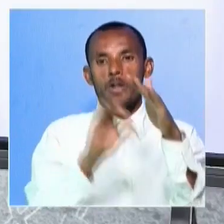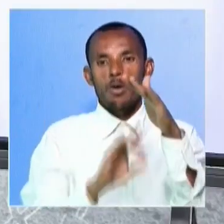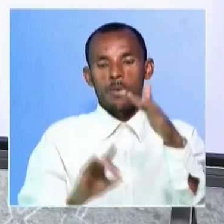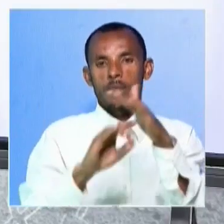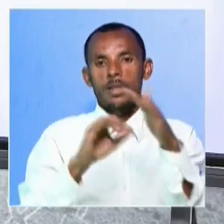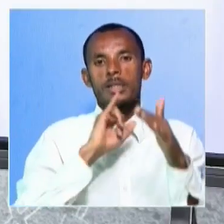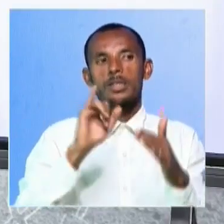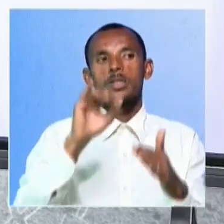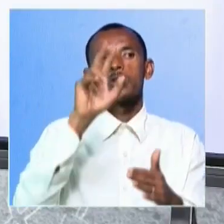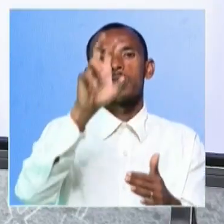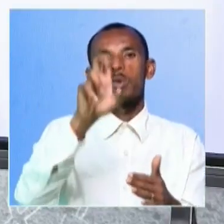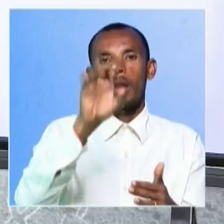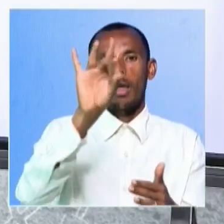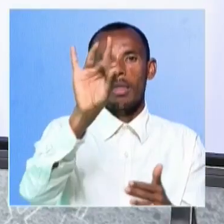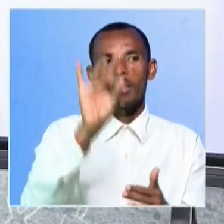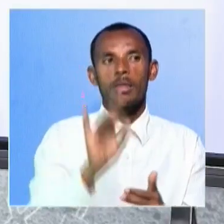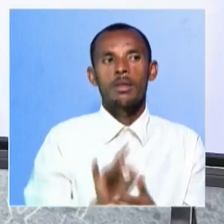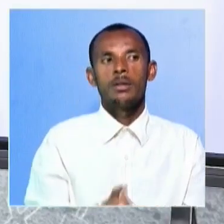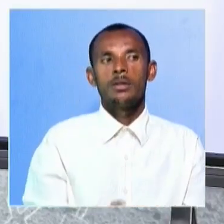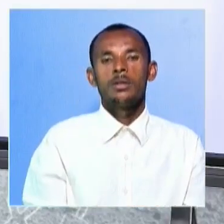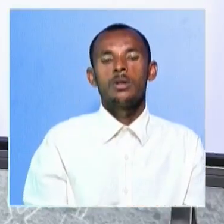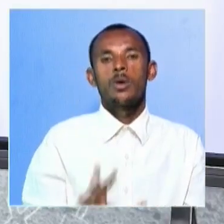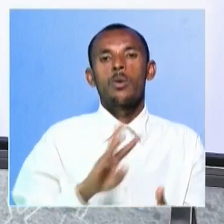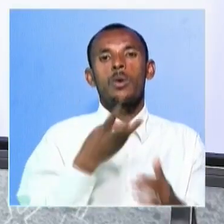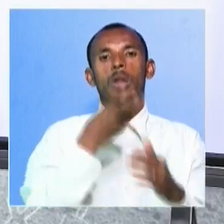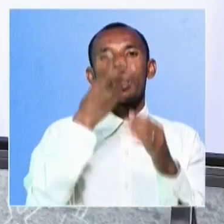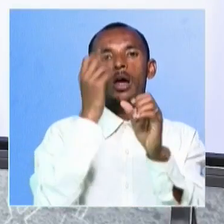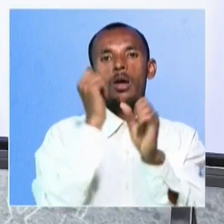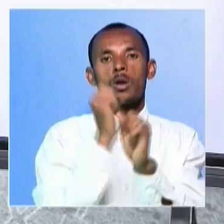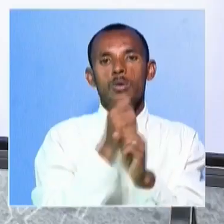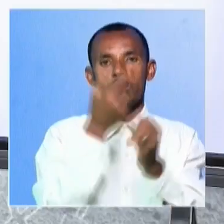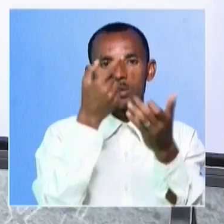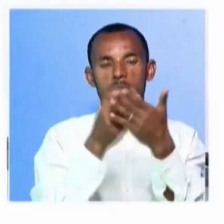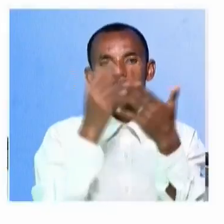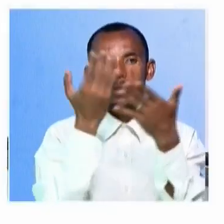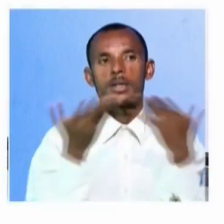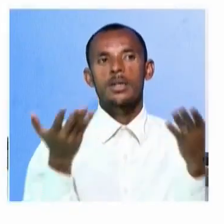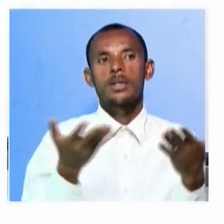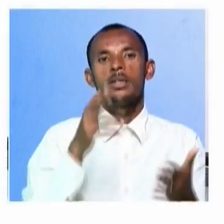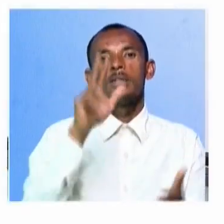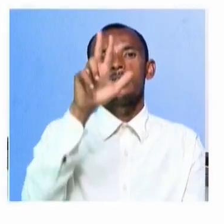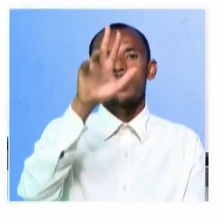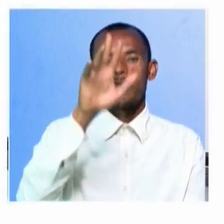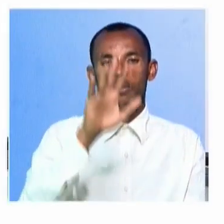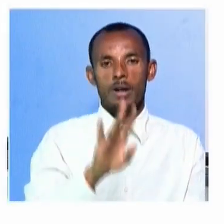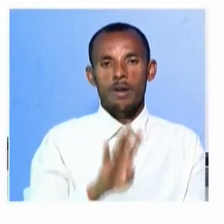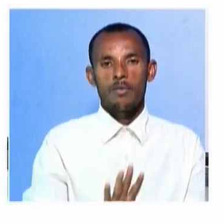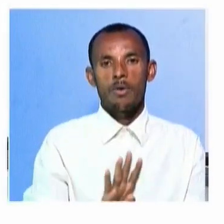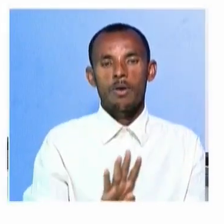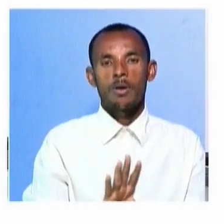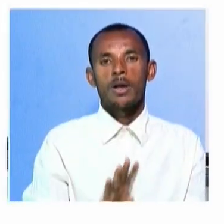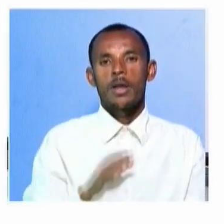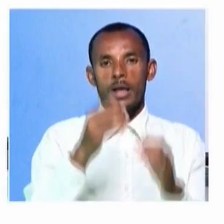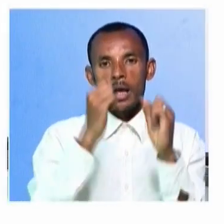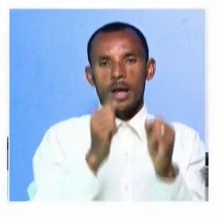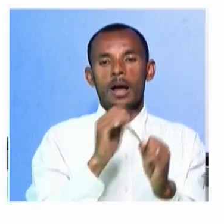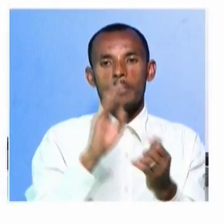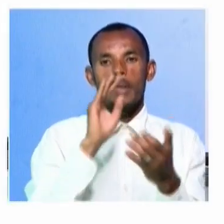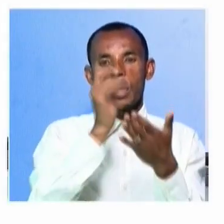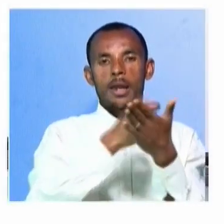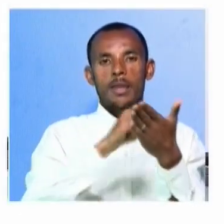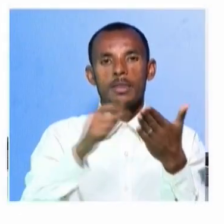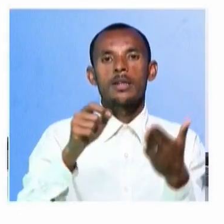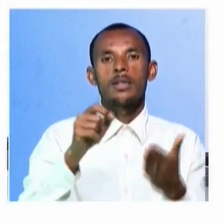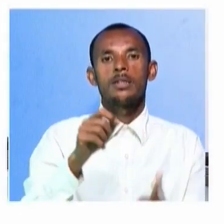is 28. So we do this thing in this way. 3 over 4 can be written as